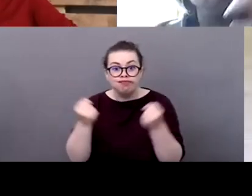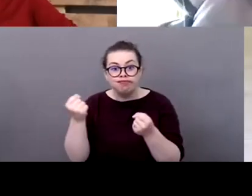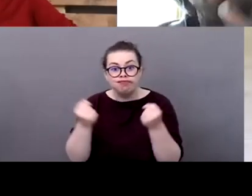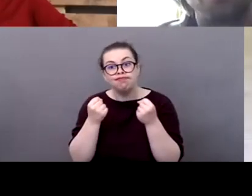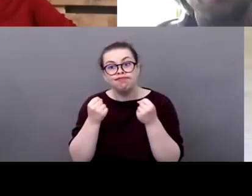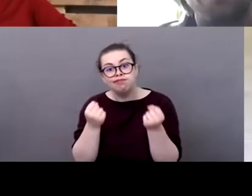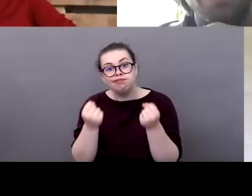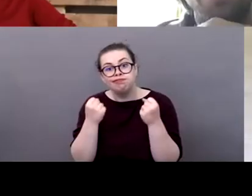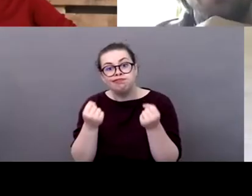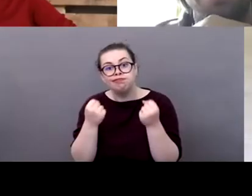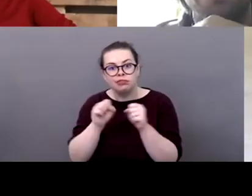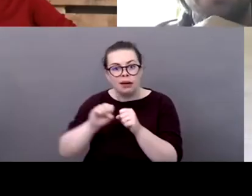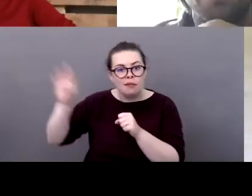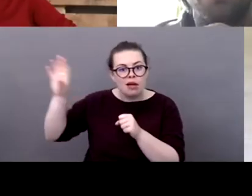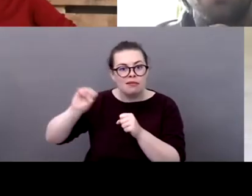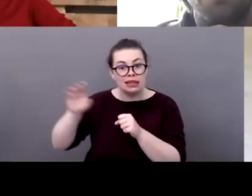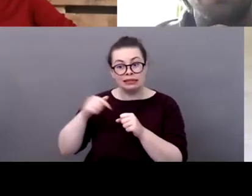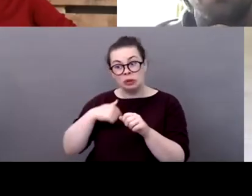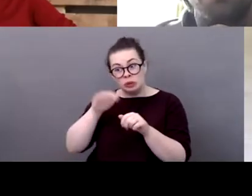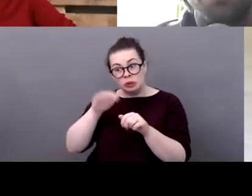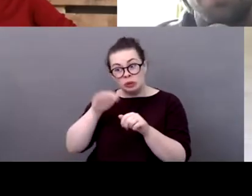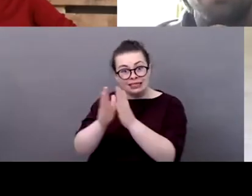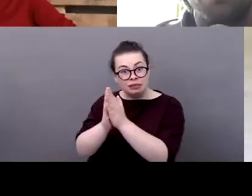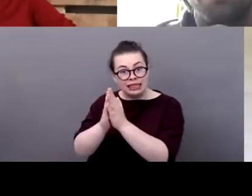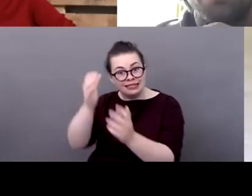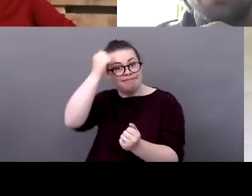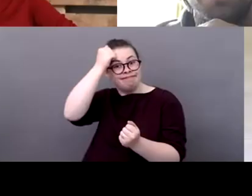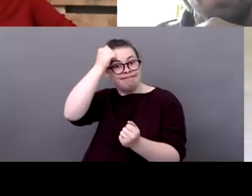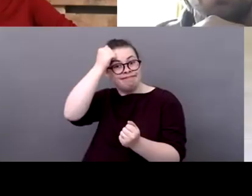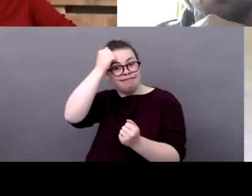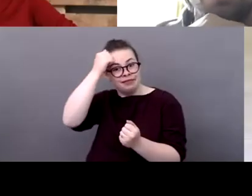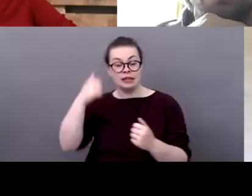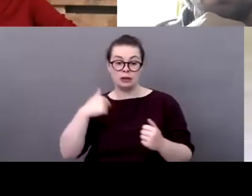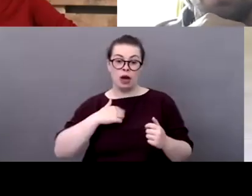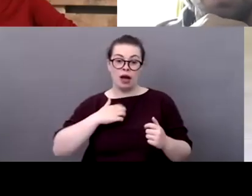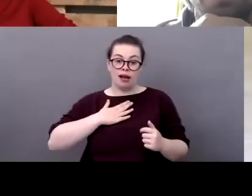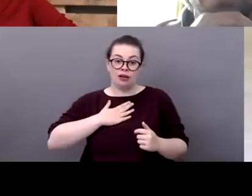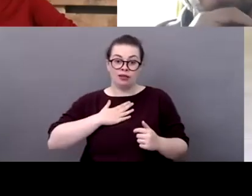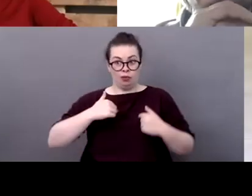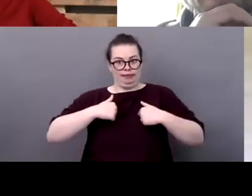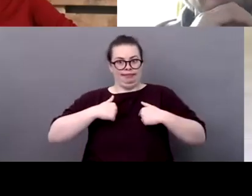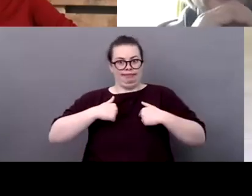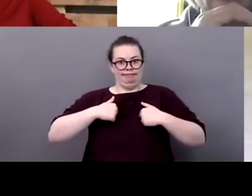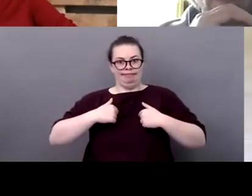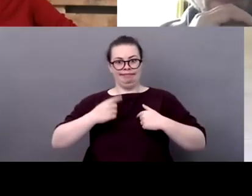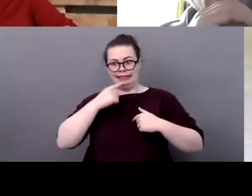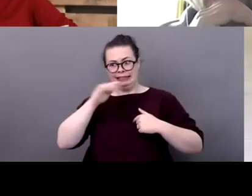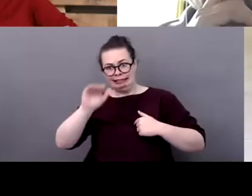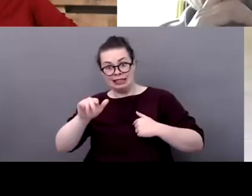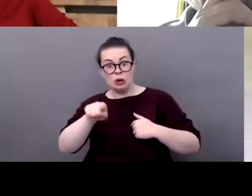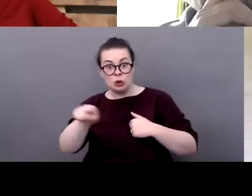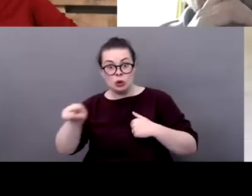a speech for the enthusiasts and a speech for the industrial leaders as well.